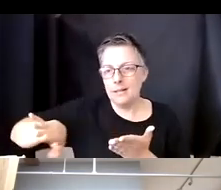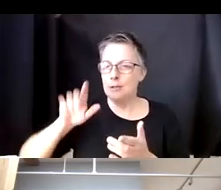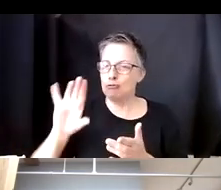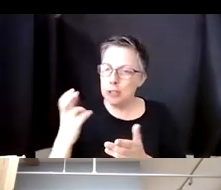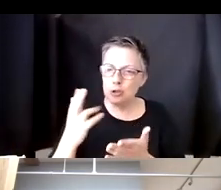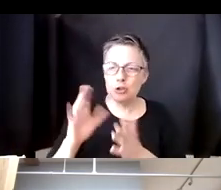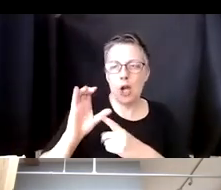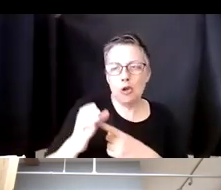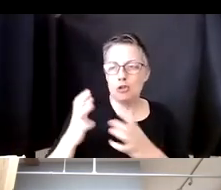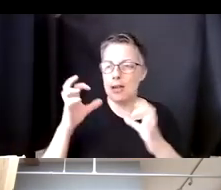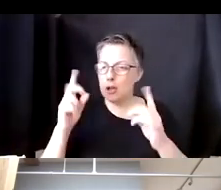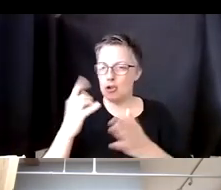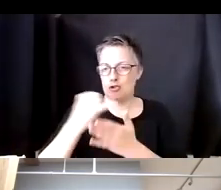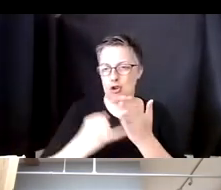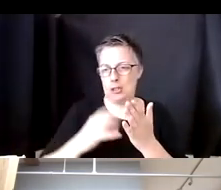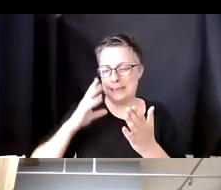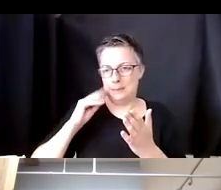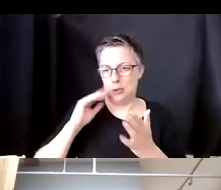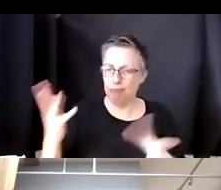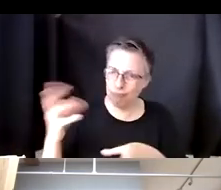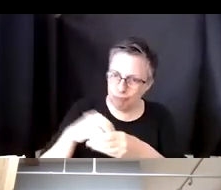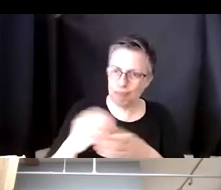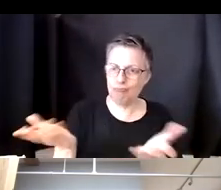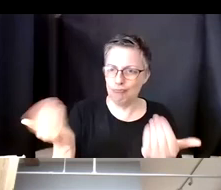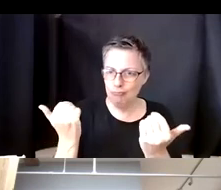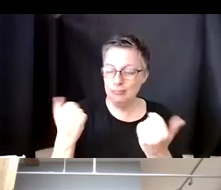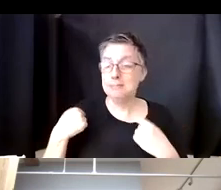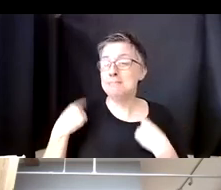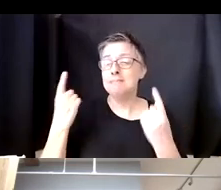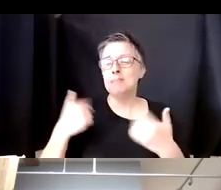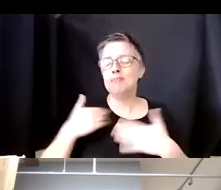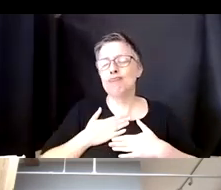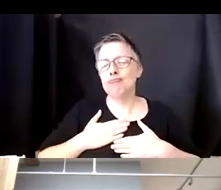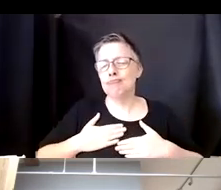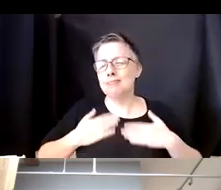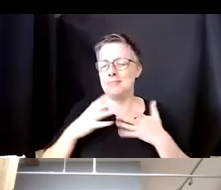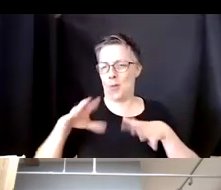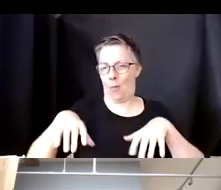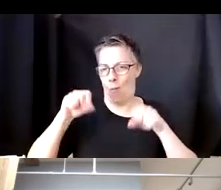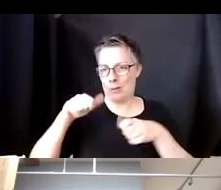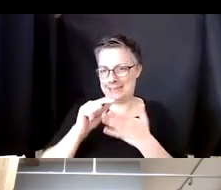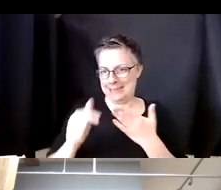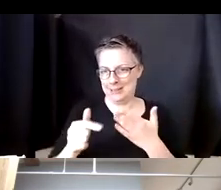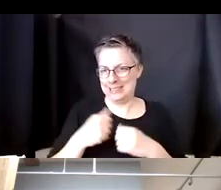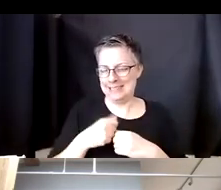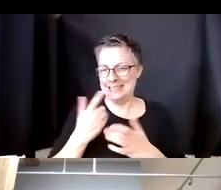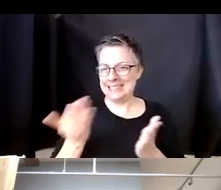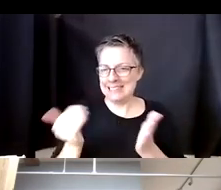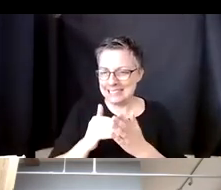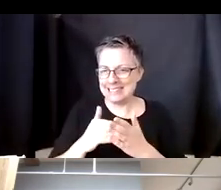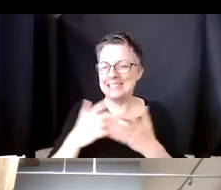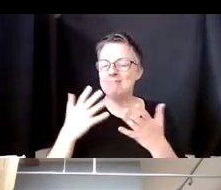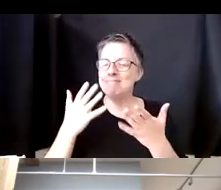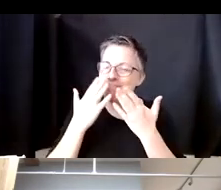education, and arts experiences. It has been an absolute pleasure to host this series, and I would again like to